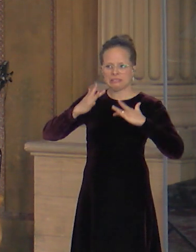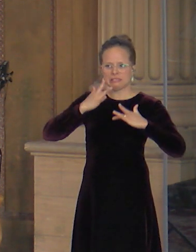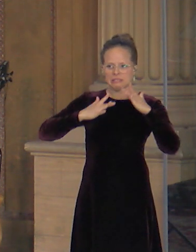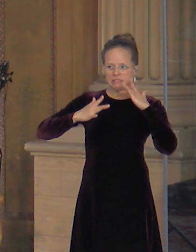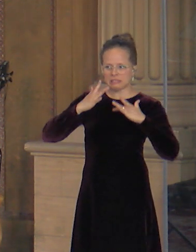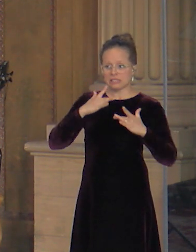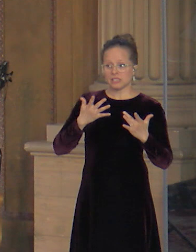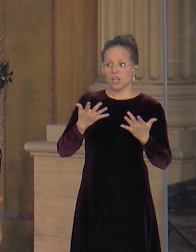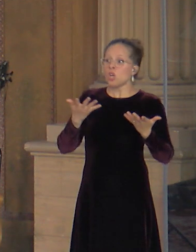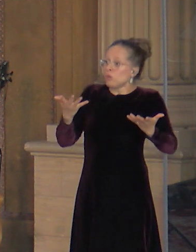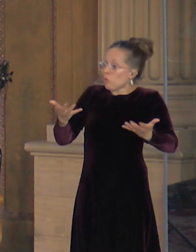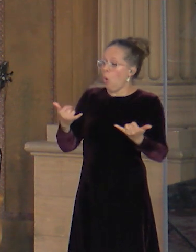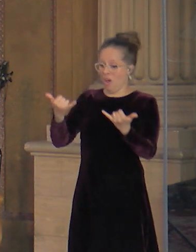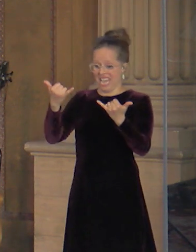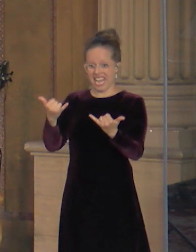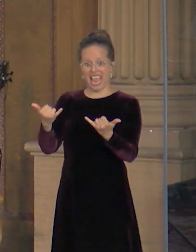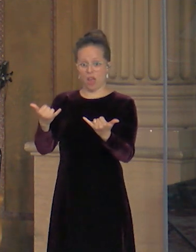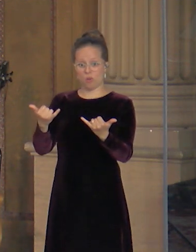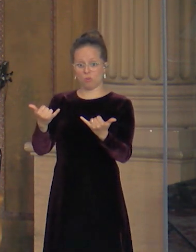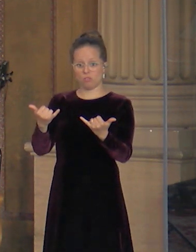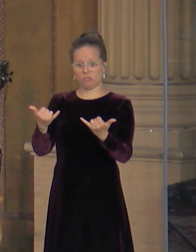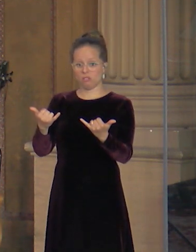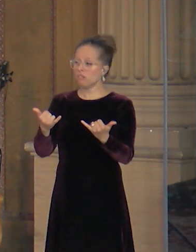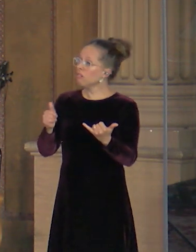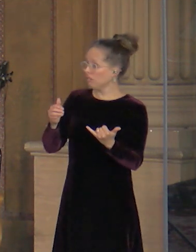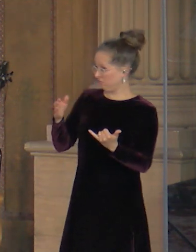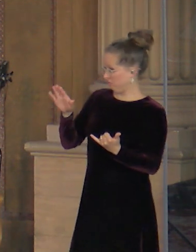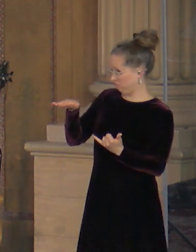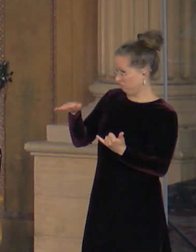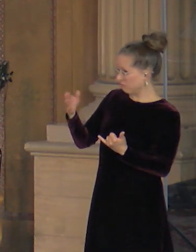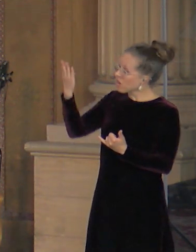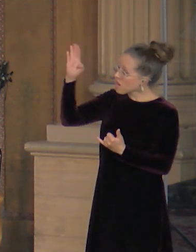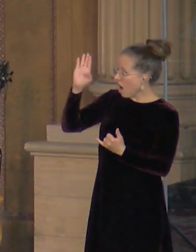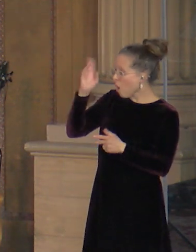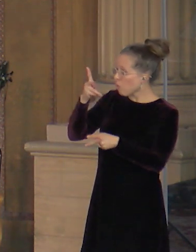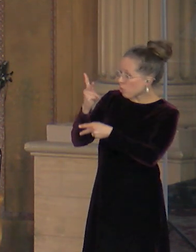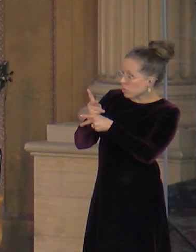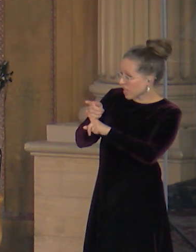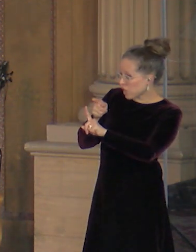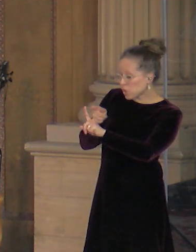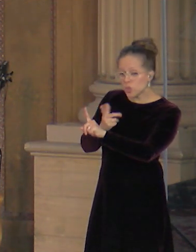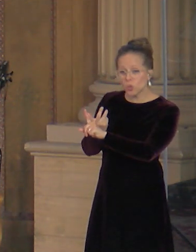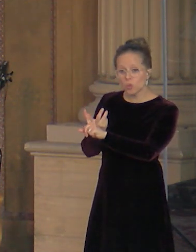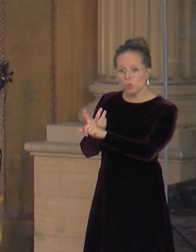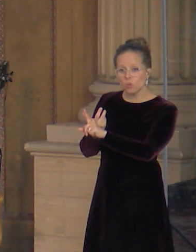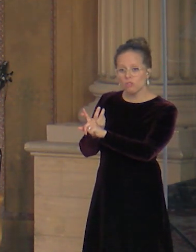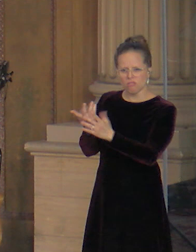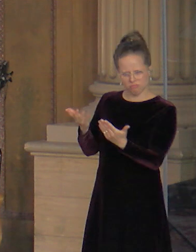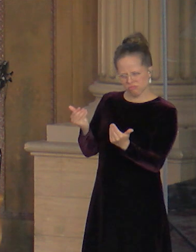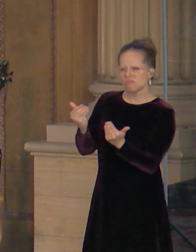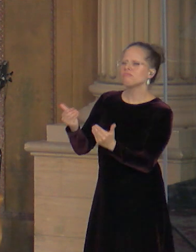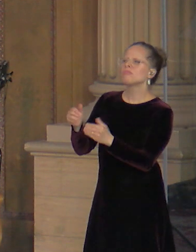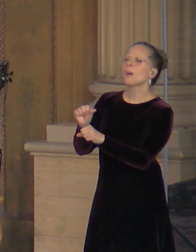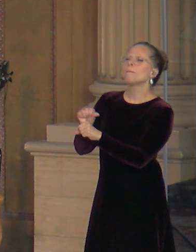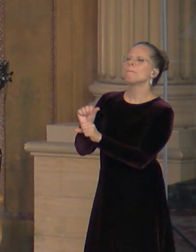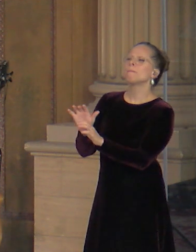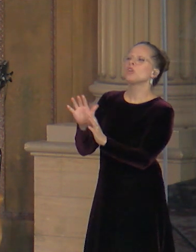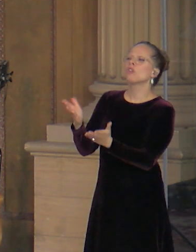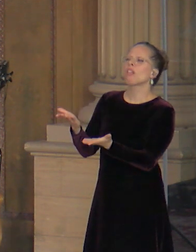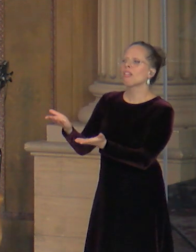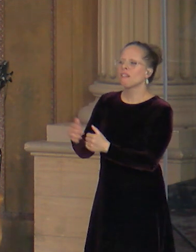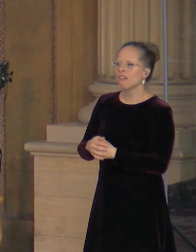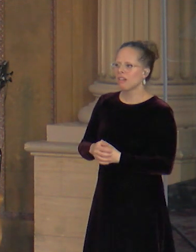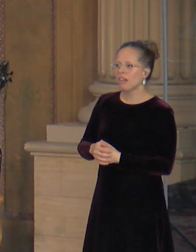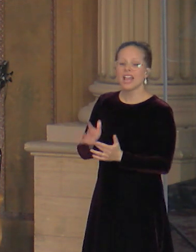and so the test here is will God really protect you is God really with you prove it by doing a pointless miracle and